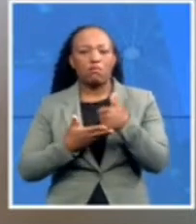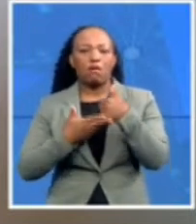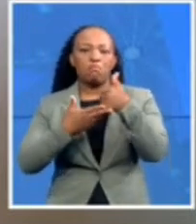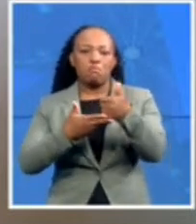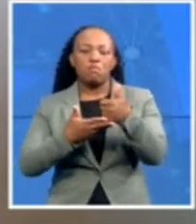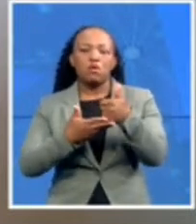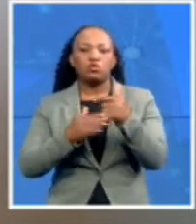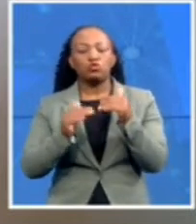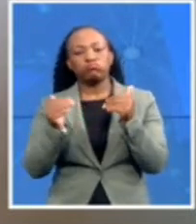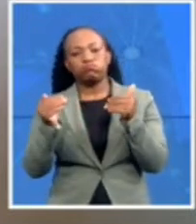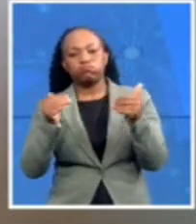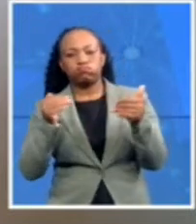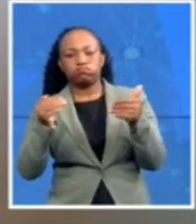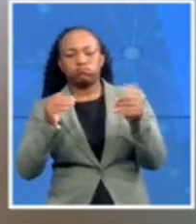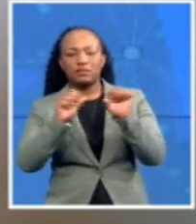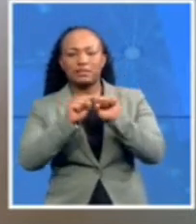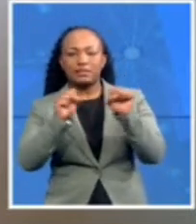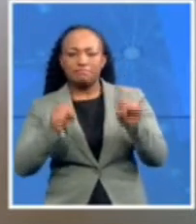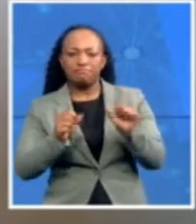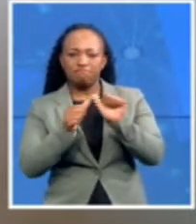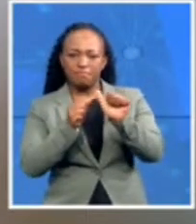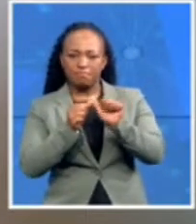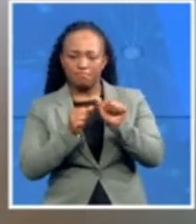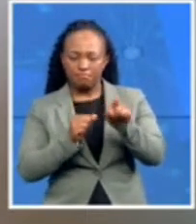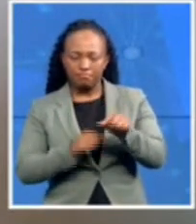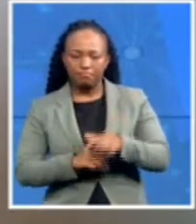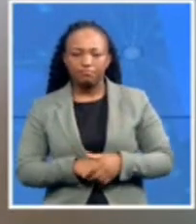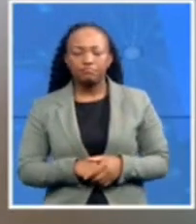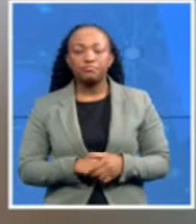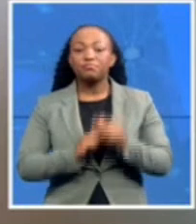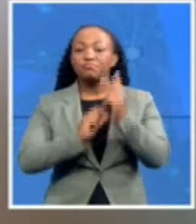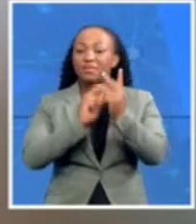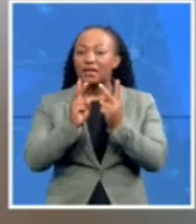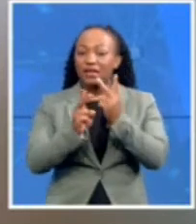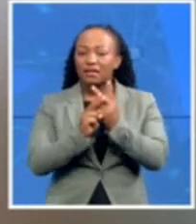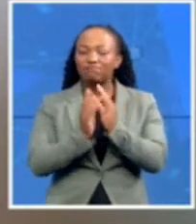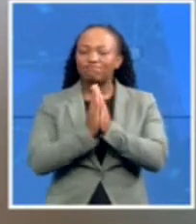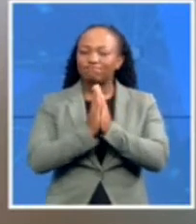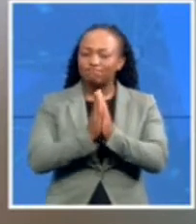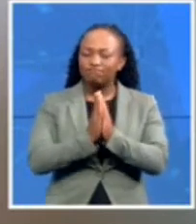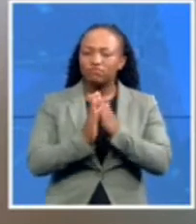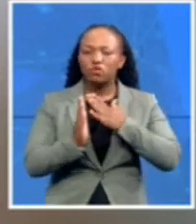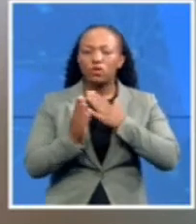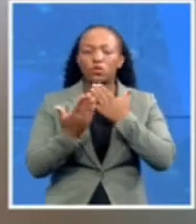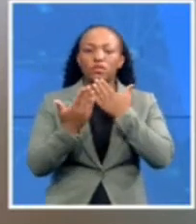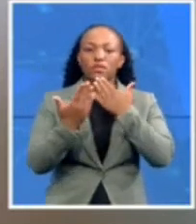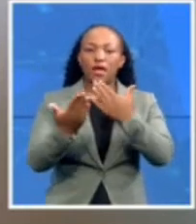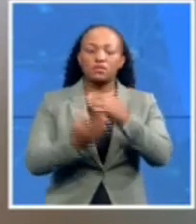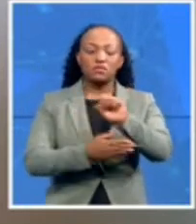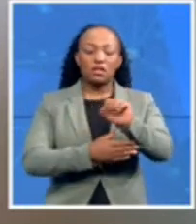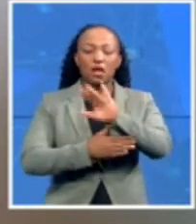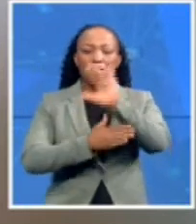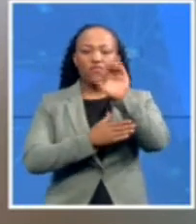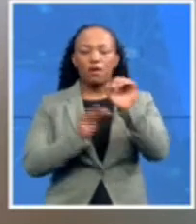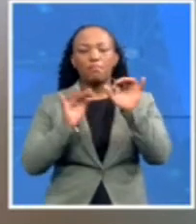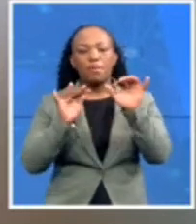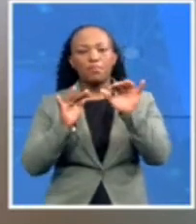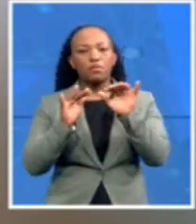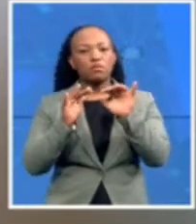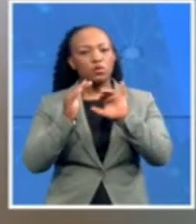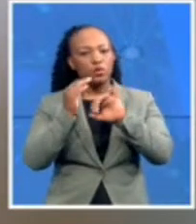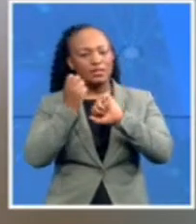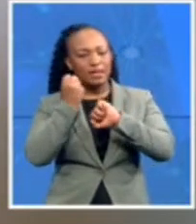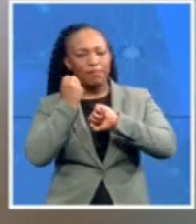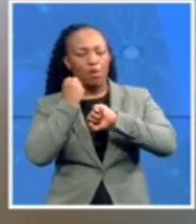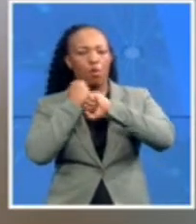we again want to thank the citizens of South Africa for supporting our energy alerts. We